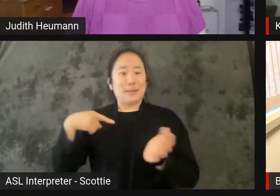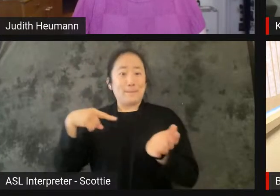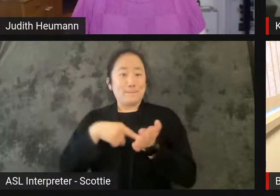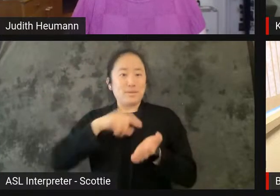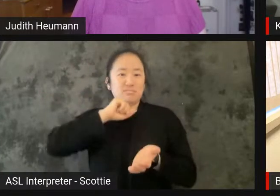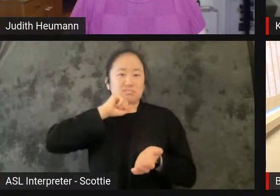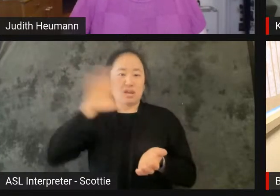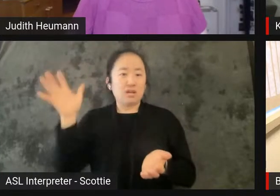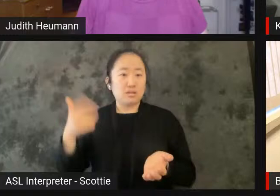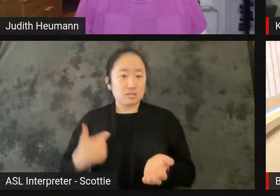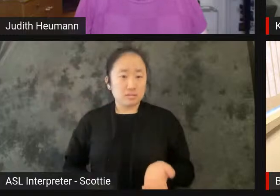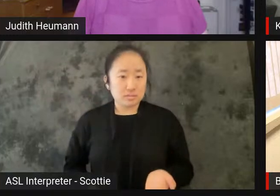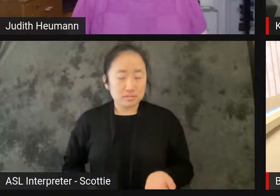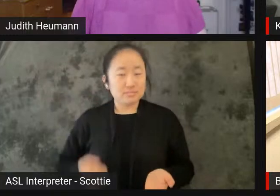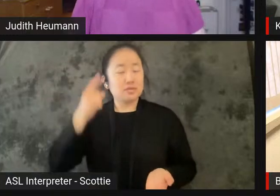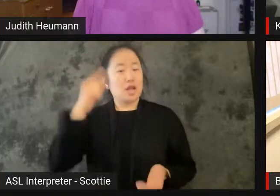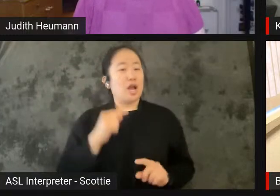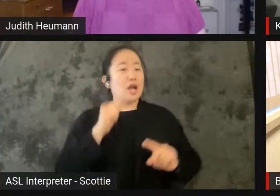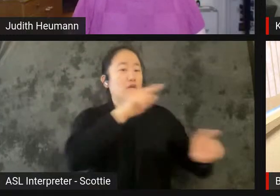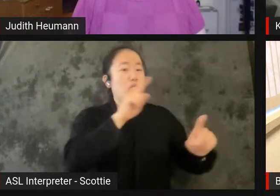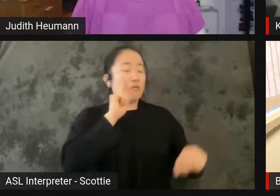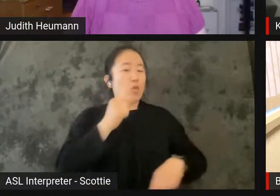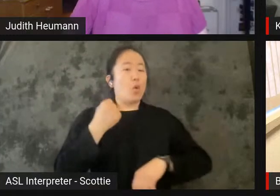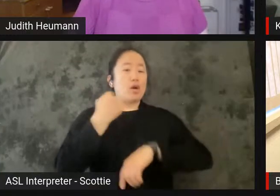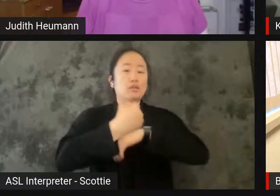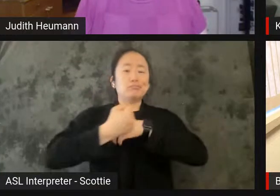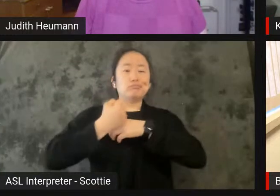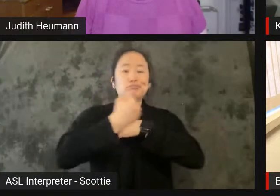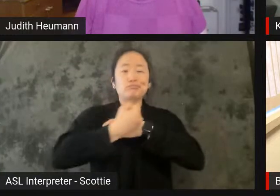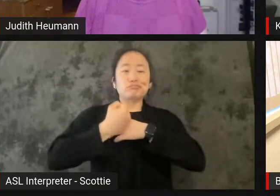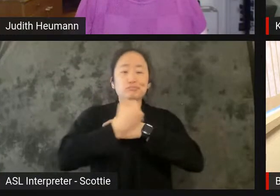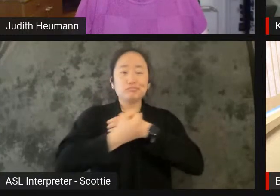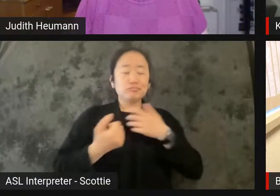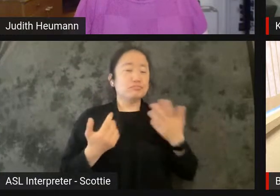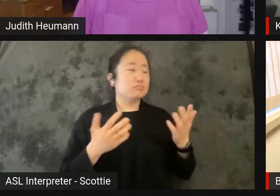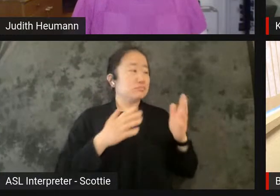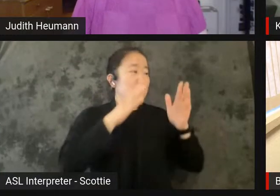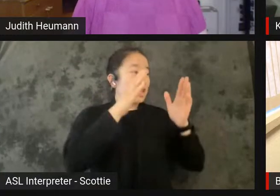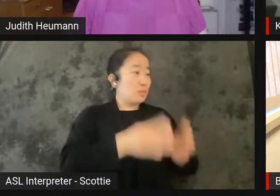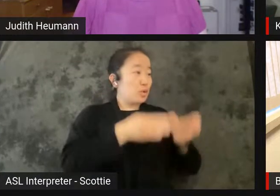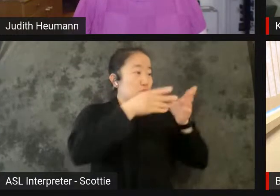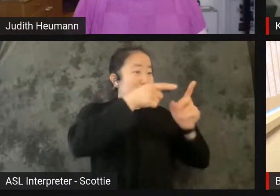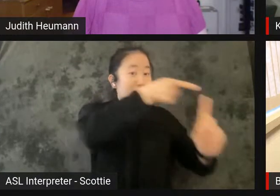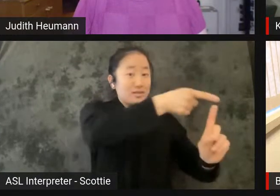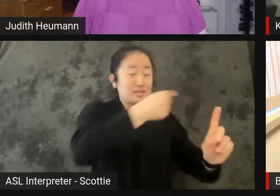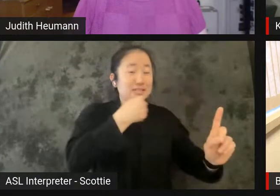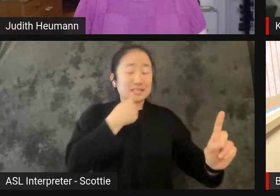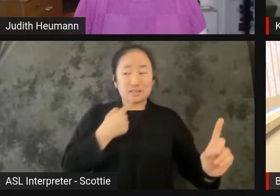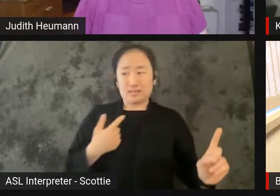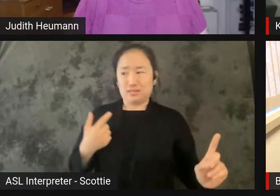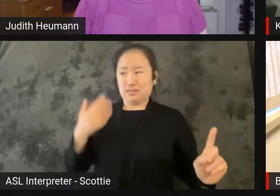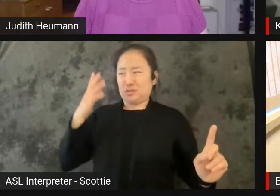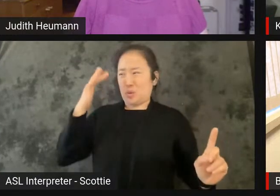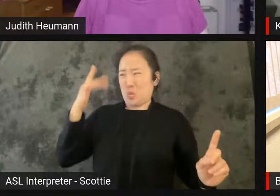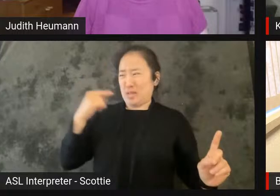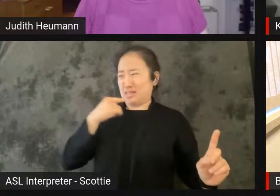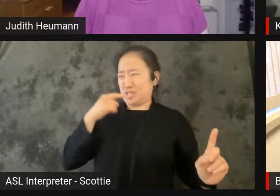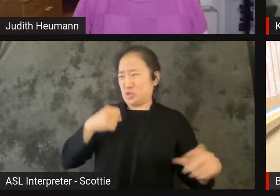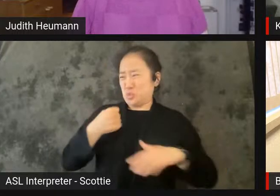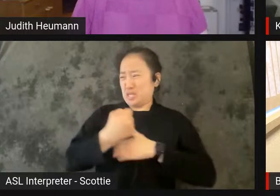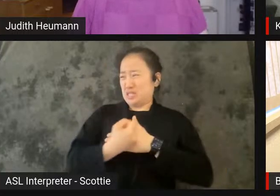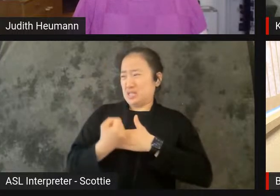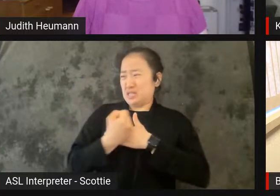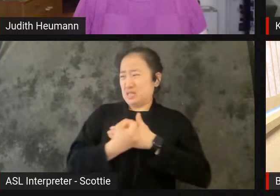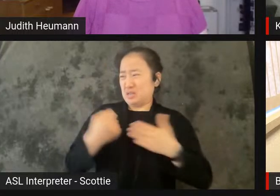I go to get a sonogram where the person who gives me the sonogram says, I don't know why they said you needed a